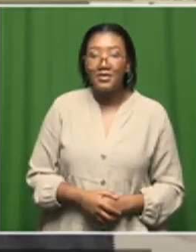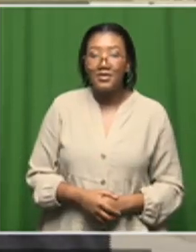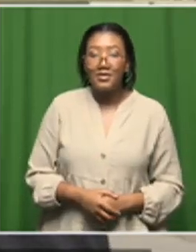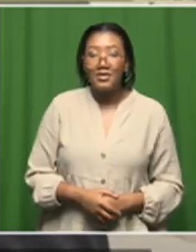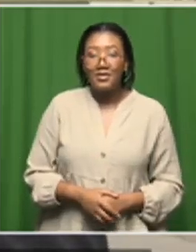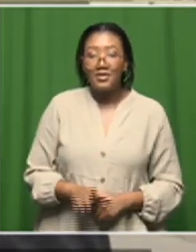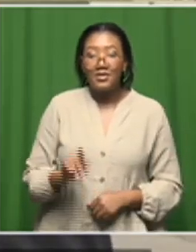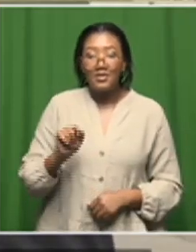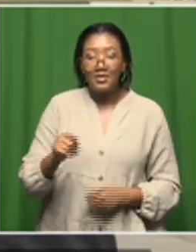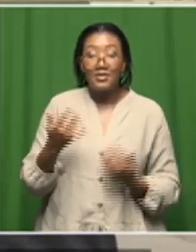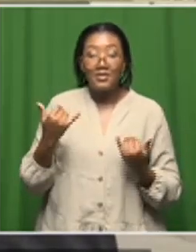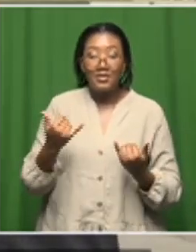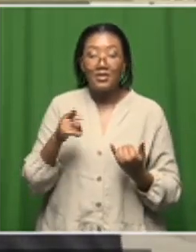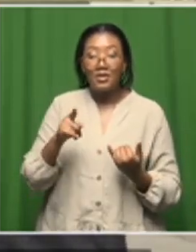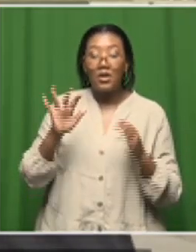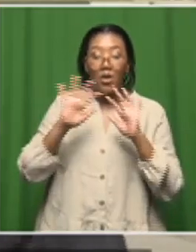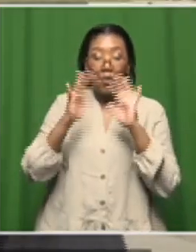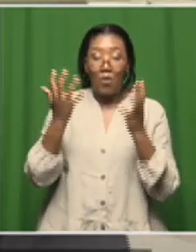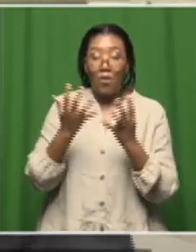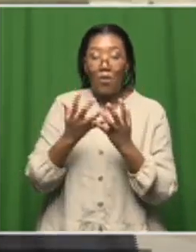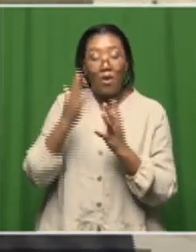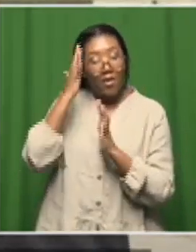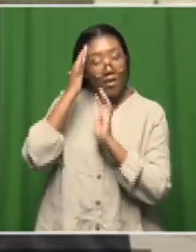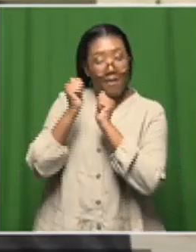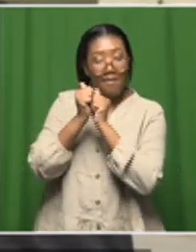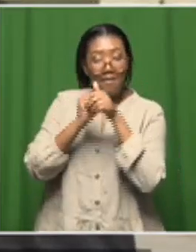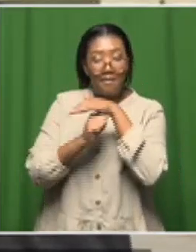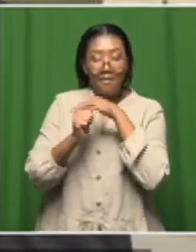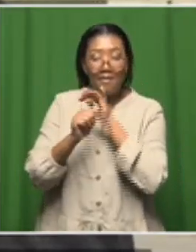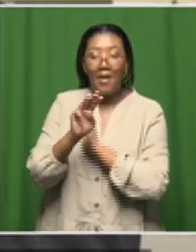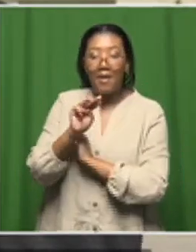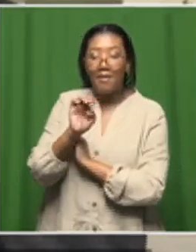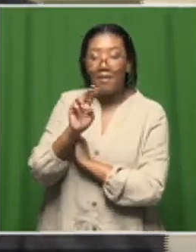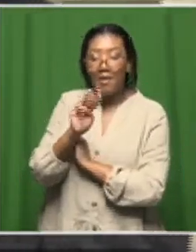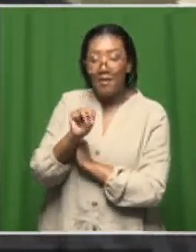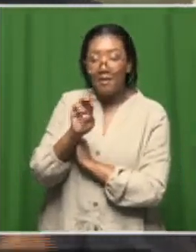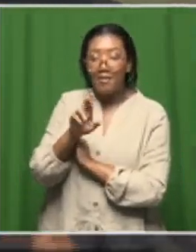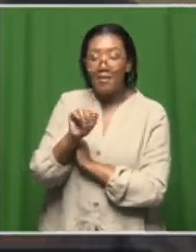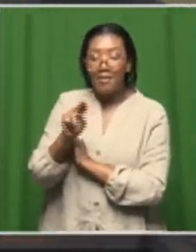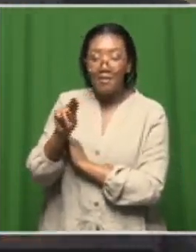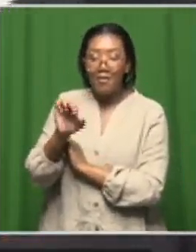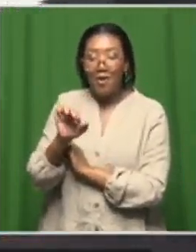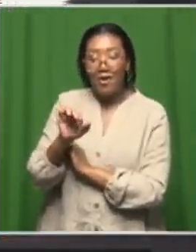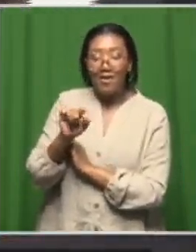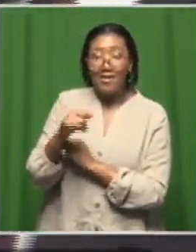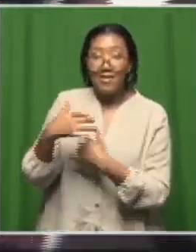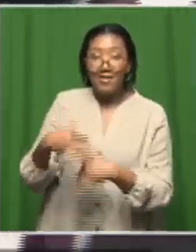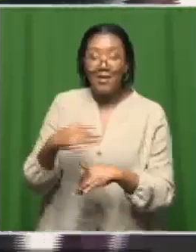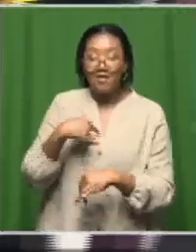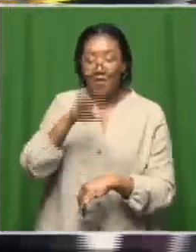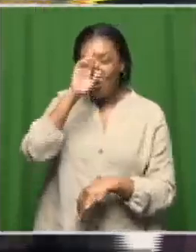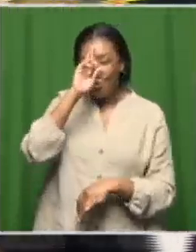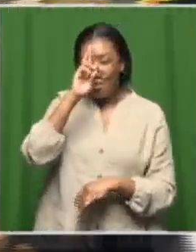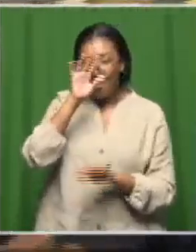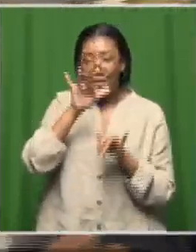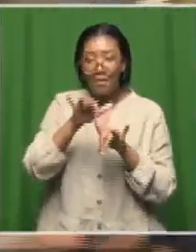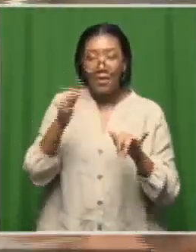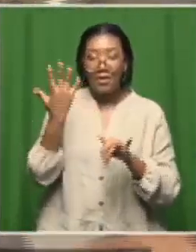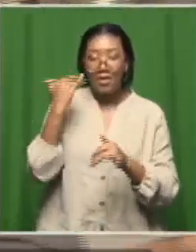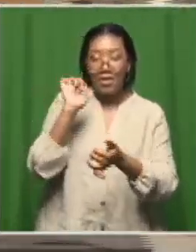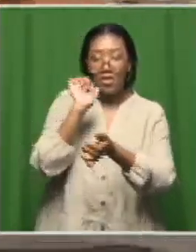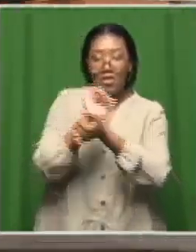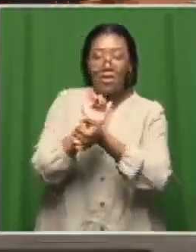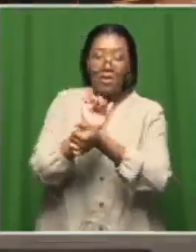Wall of Remembrance, which then documents all those who once were incarcerated on